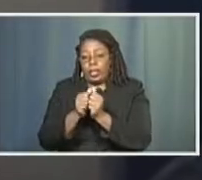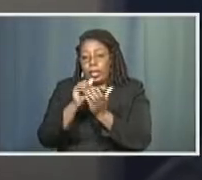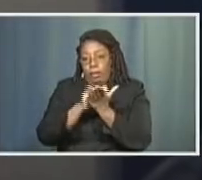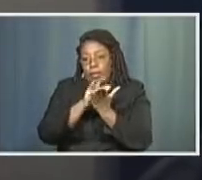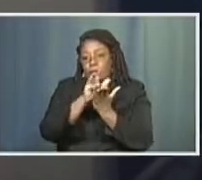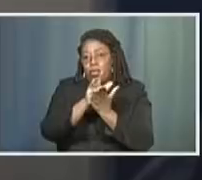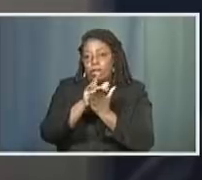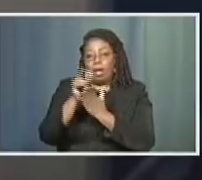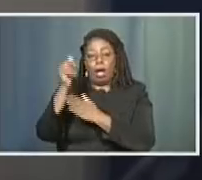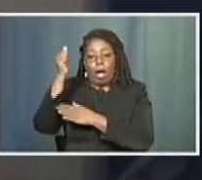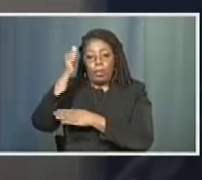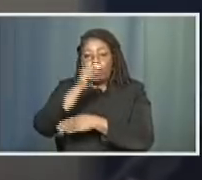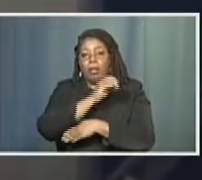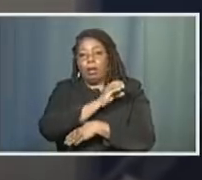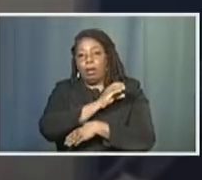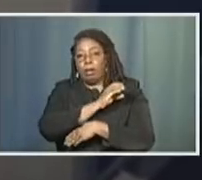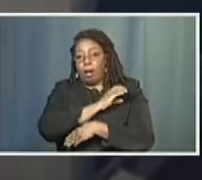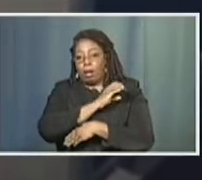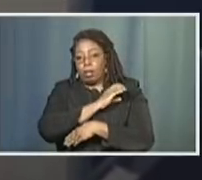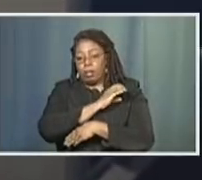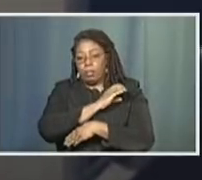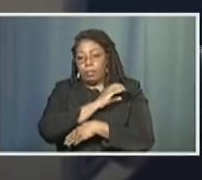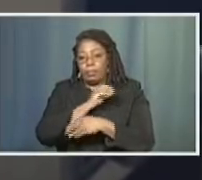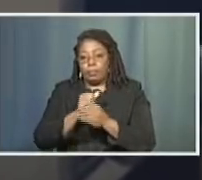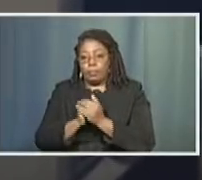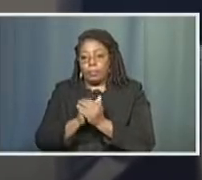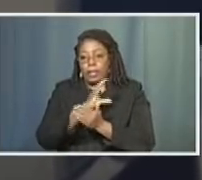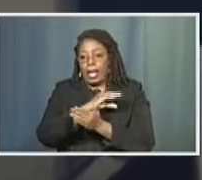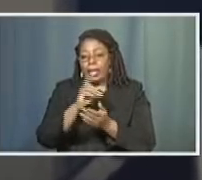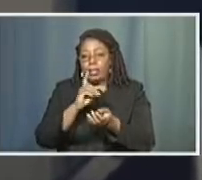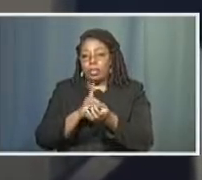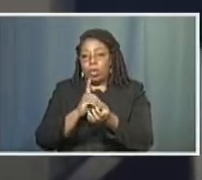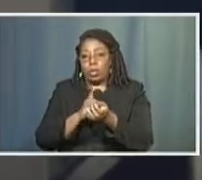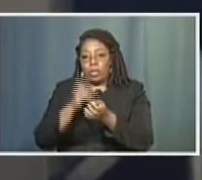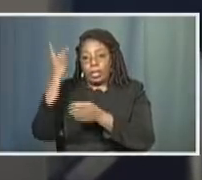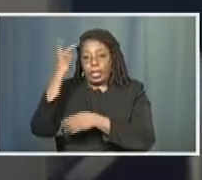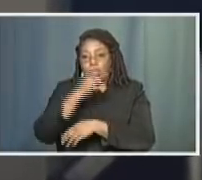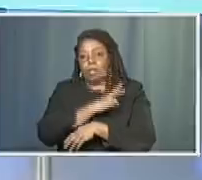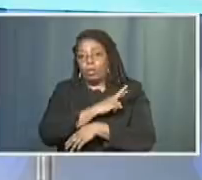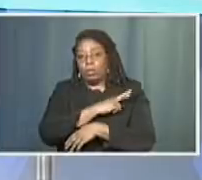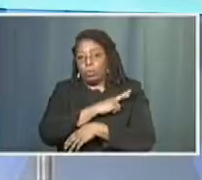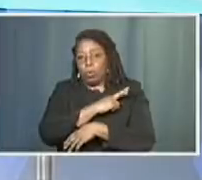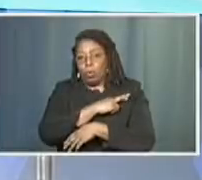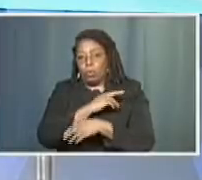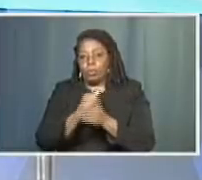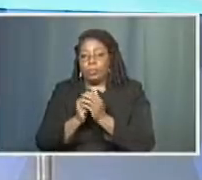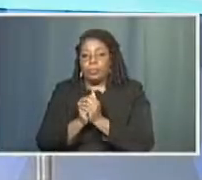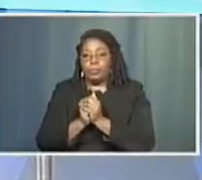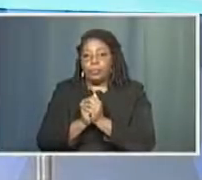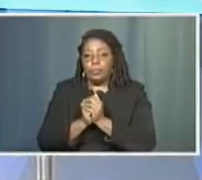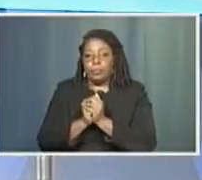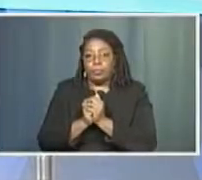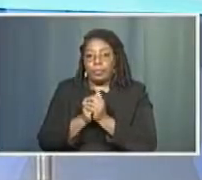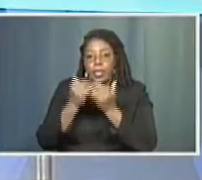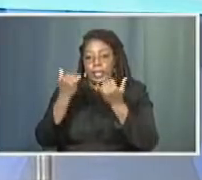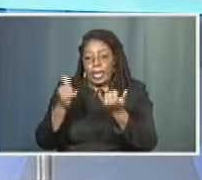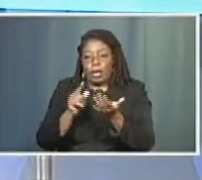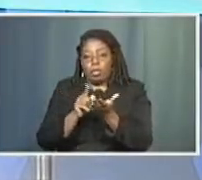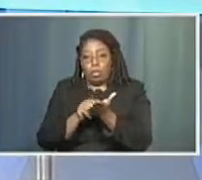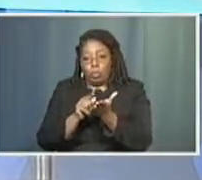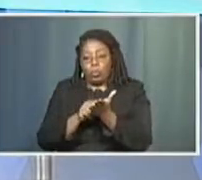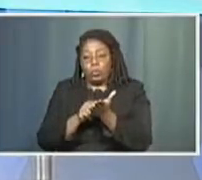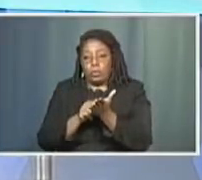Aviation, Alton and Cargill, and Executive Director, Dr. Kenneth Romer. Well, now to news